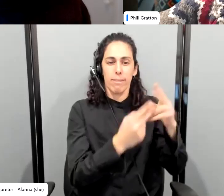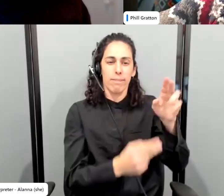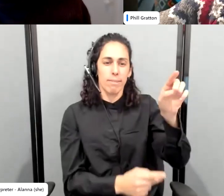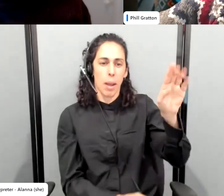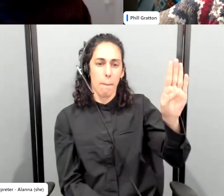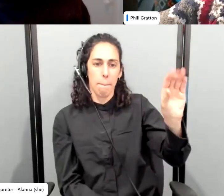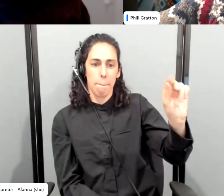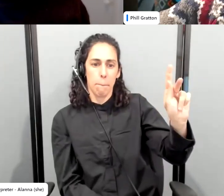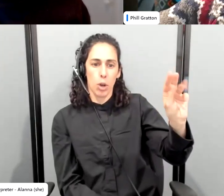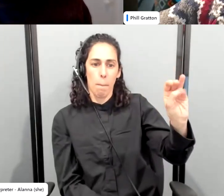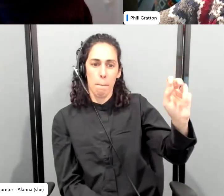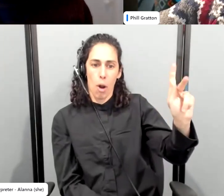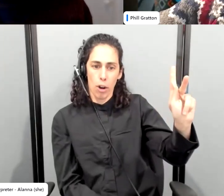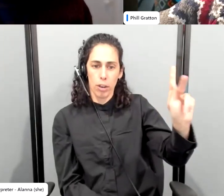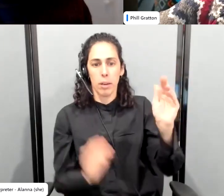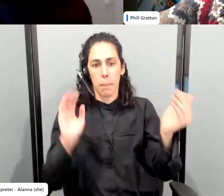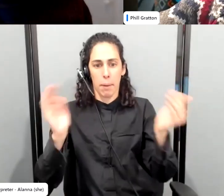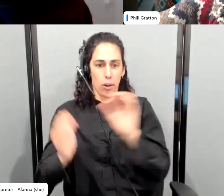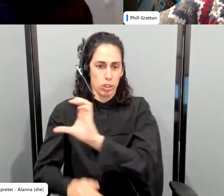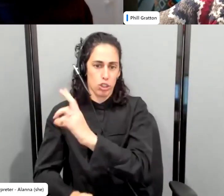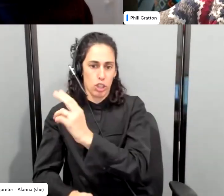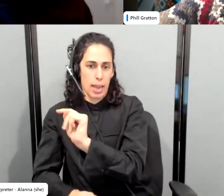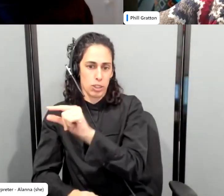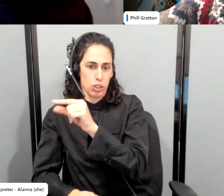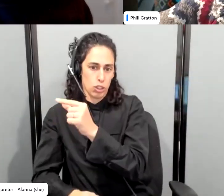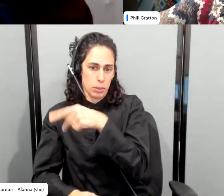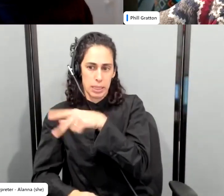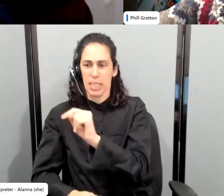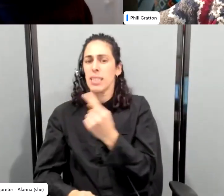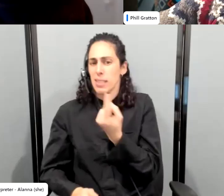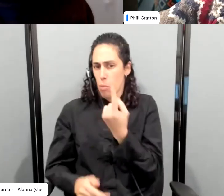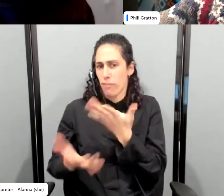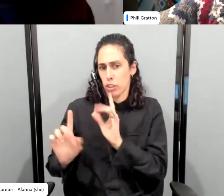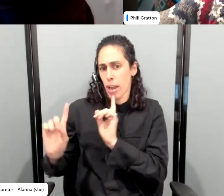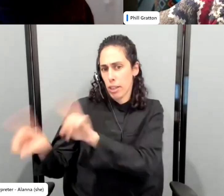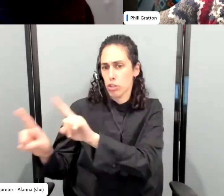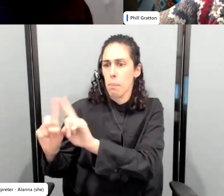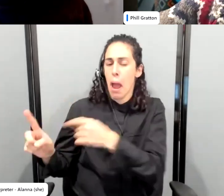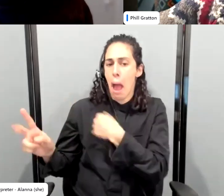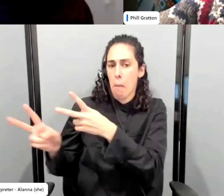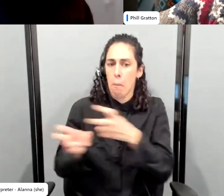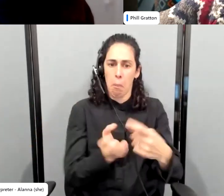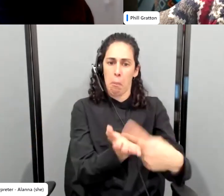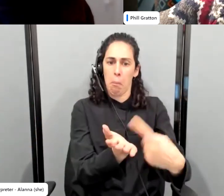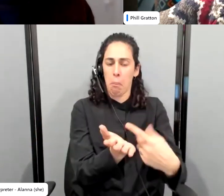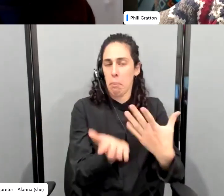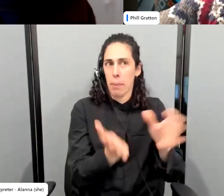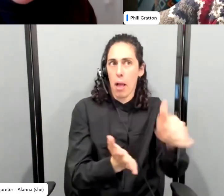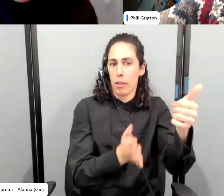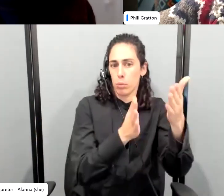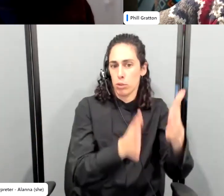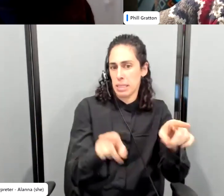answer's there, but I thought other people might be interested if they didn't see it. When you bookmark a site, when you're searching through Google, it takes you to a